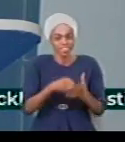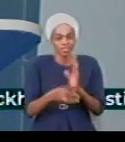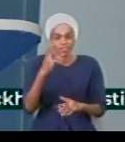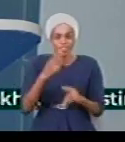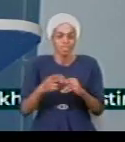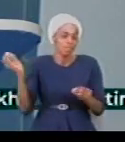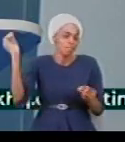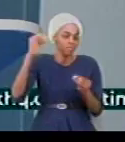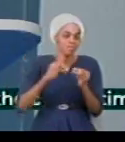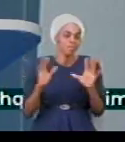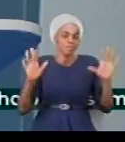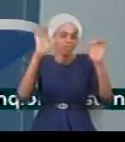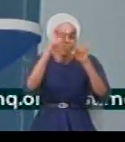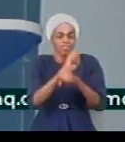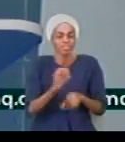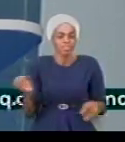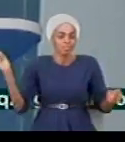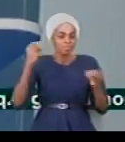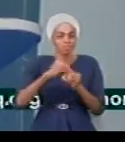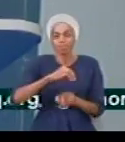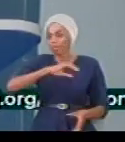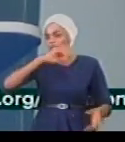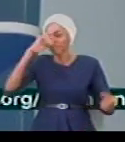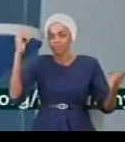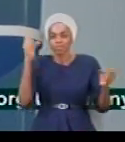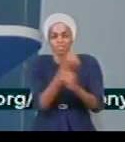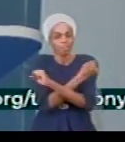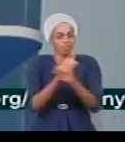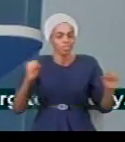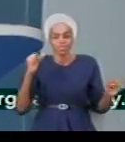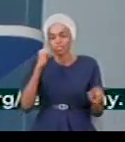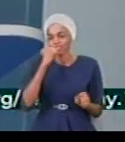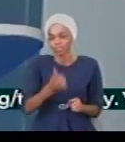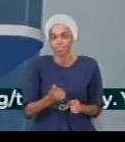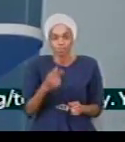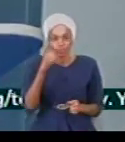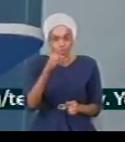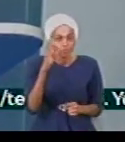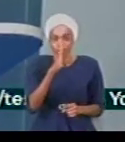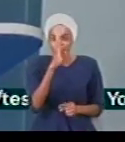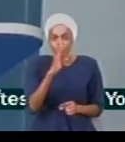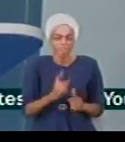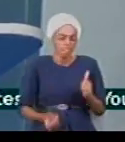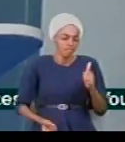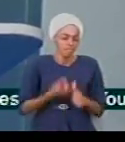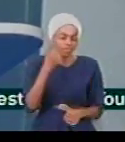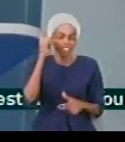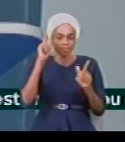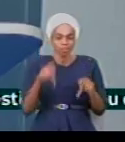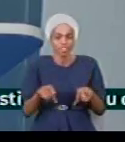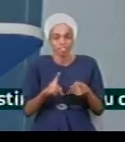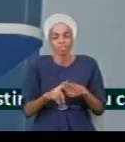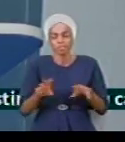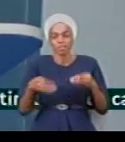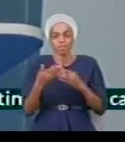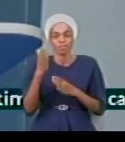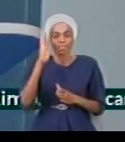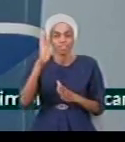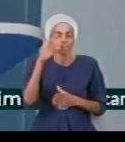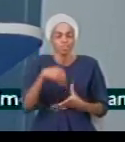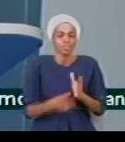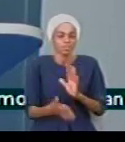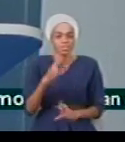you will be the first to give the testimony. Shall we all rise up and bless the name of the Lord for what he has done tonight?